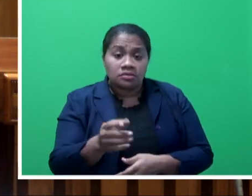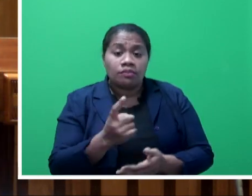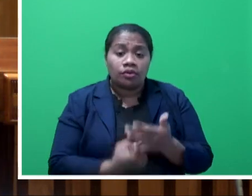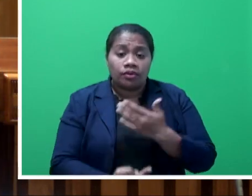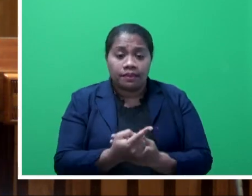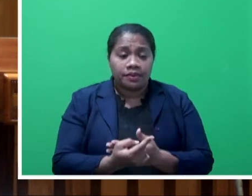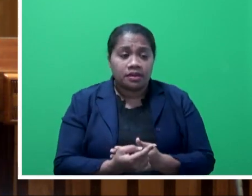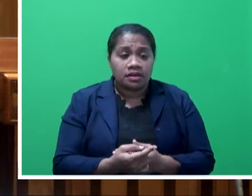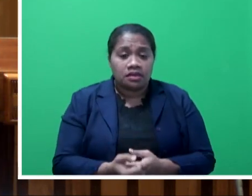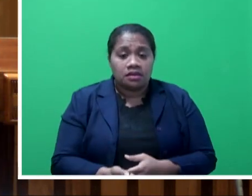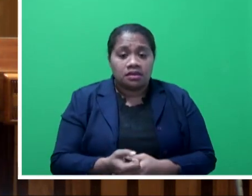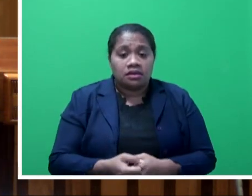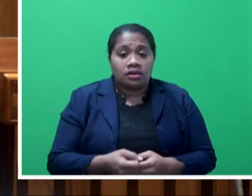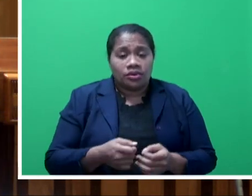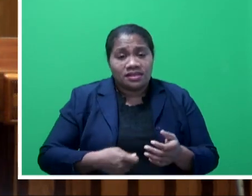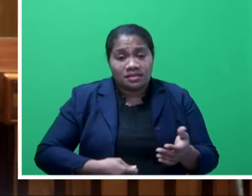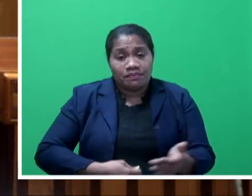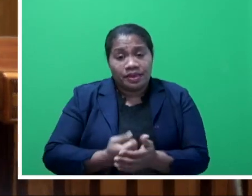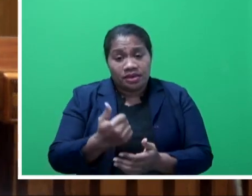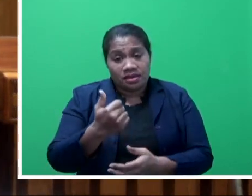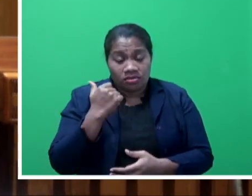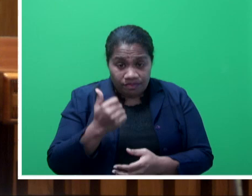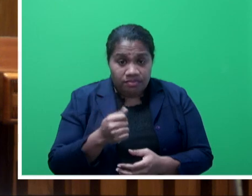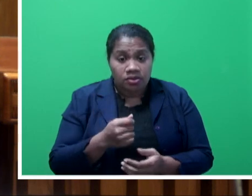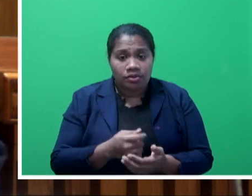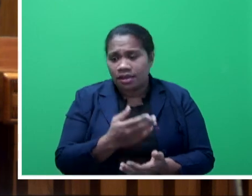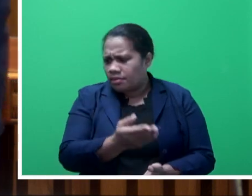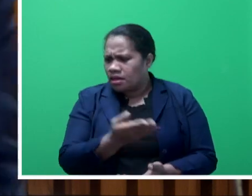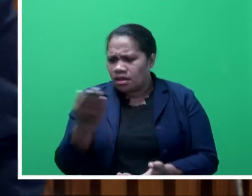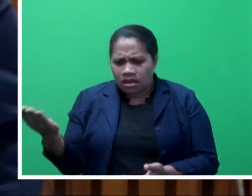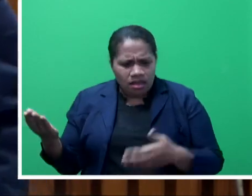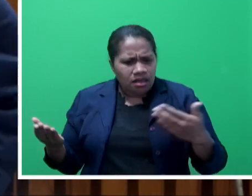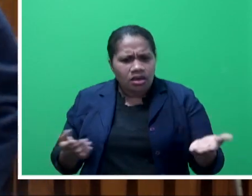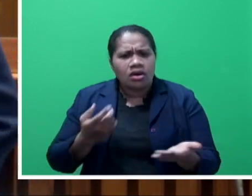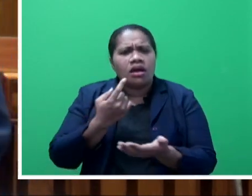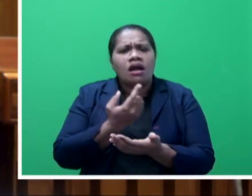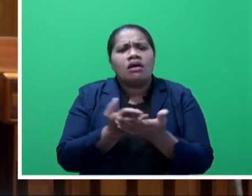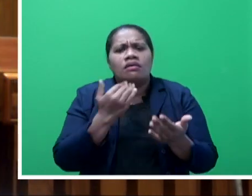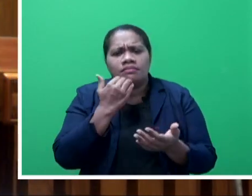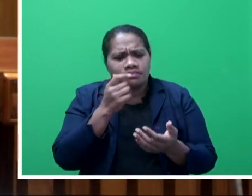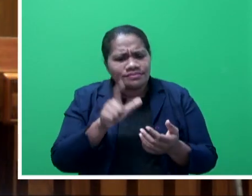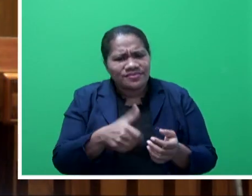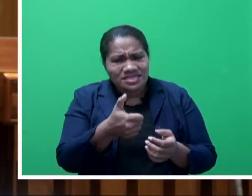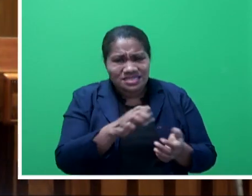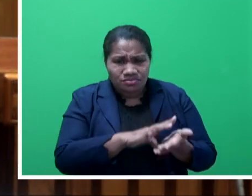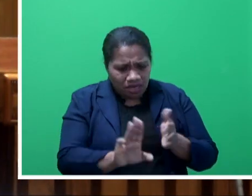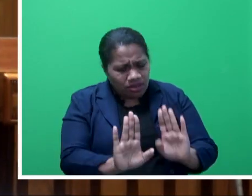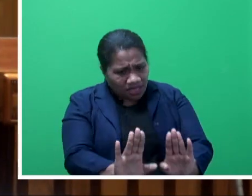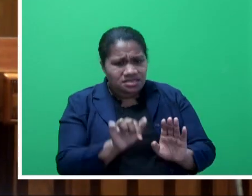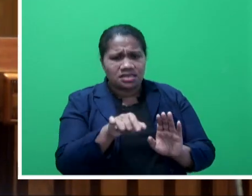up to $6 million, your guarantee exposure is only $6 million. Mr. Speaker, sir, the Honourable